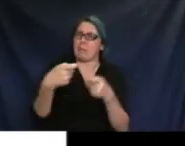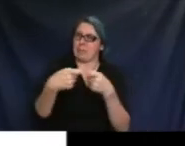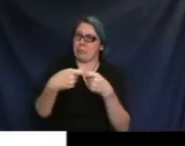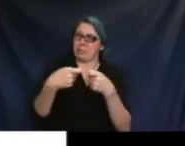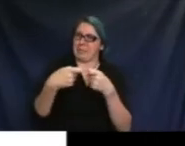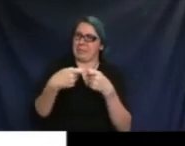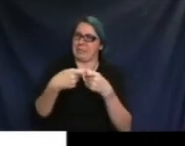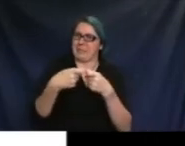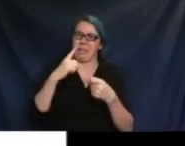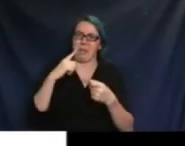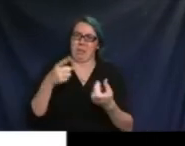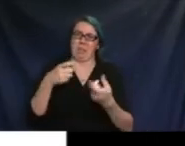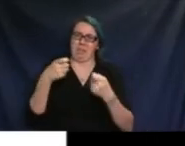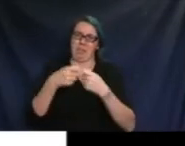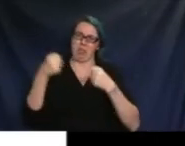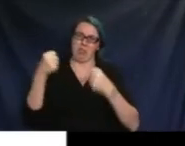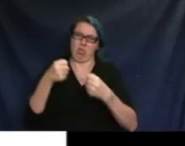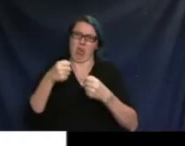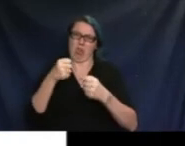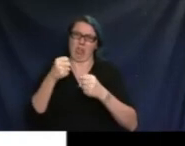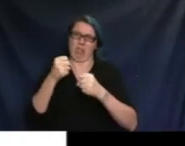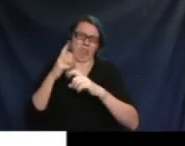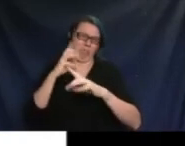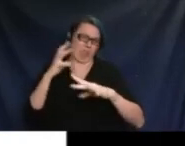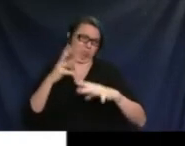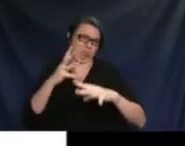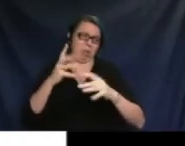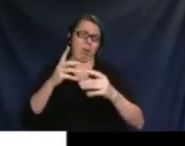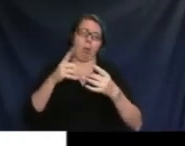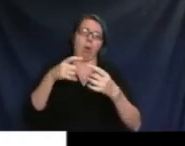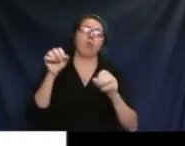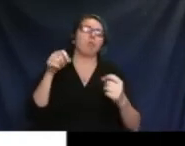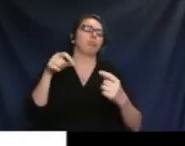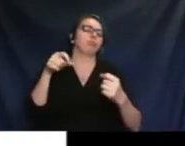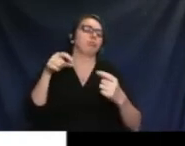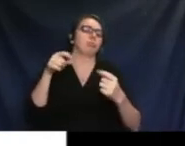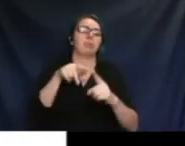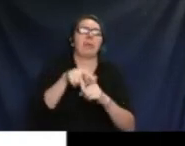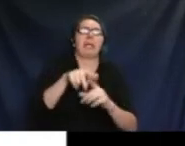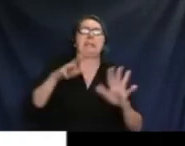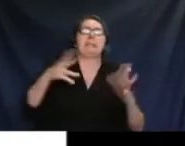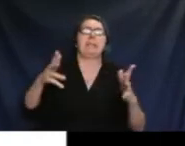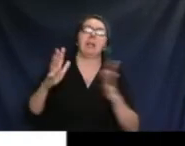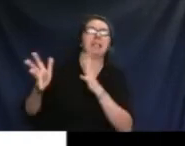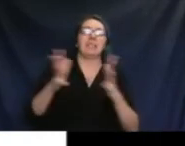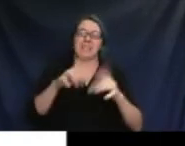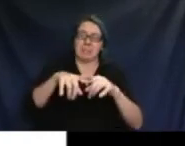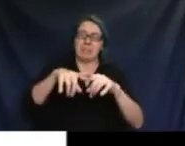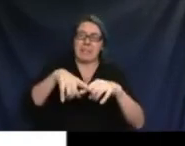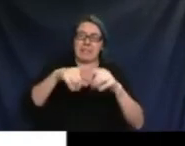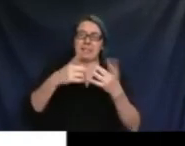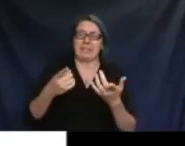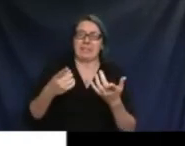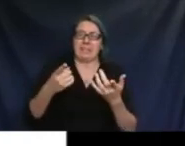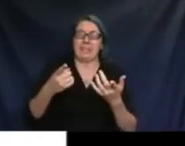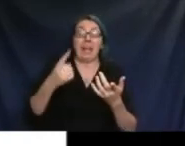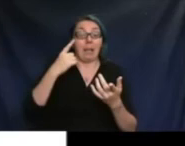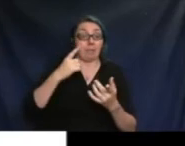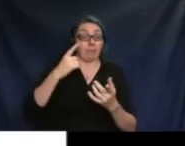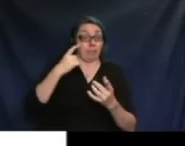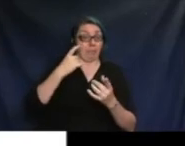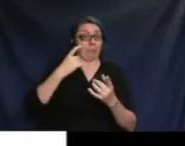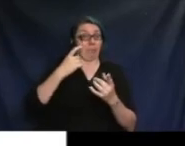considerations. But again, when we partner, and I'm speaking specifically about Nuit Blanche in this case, but I expect that this